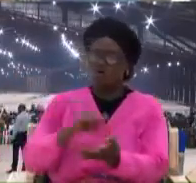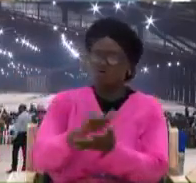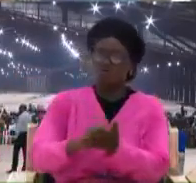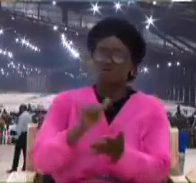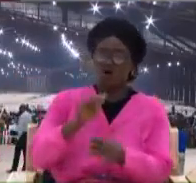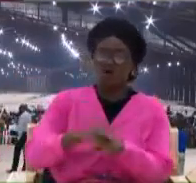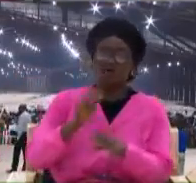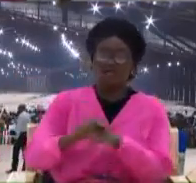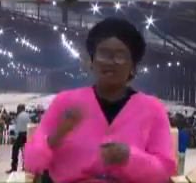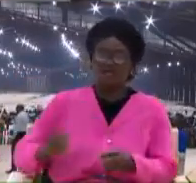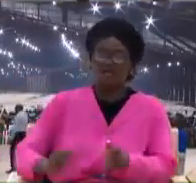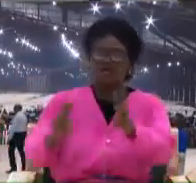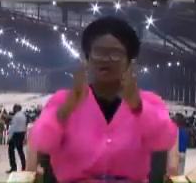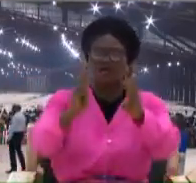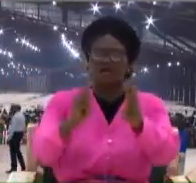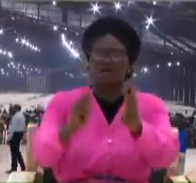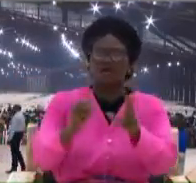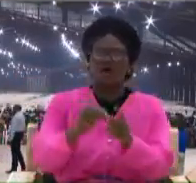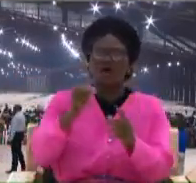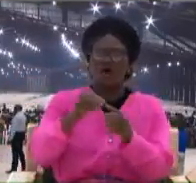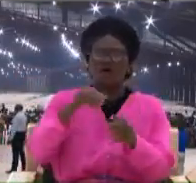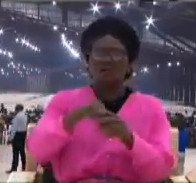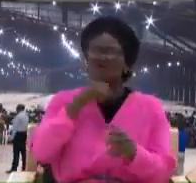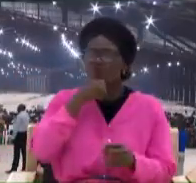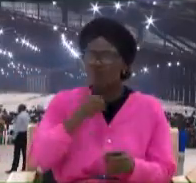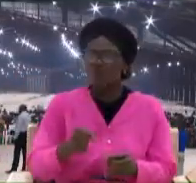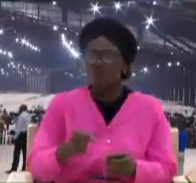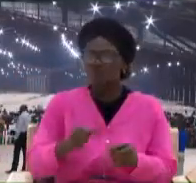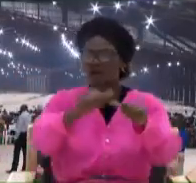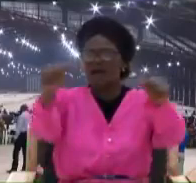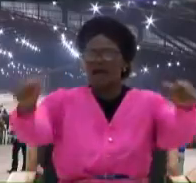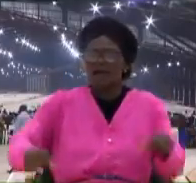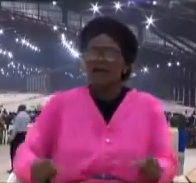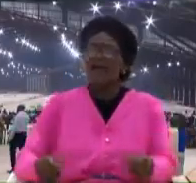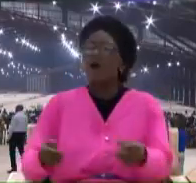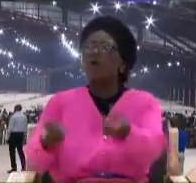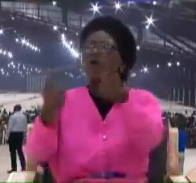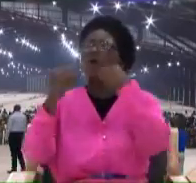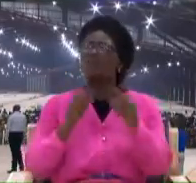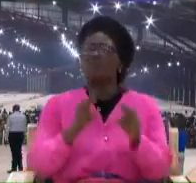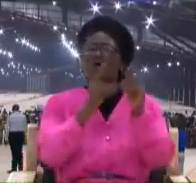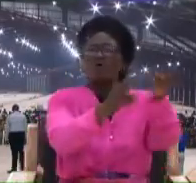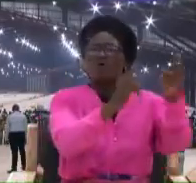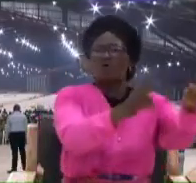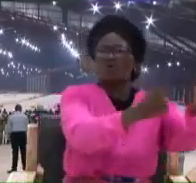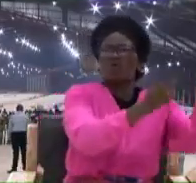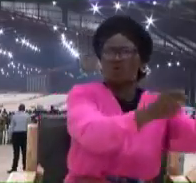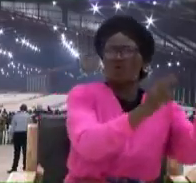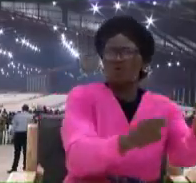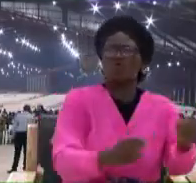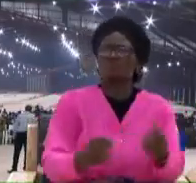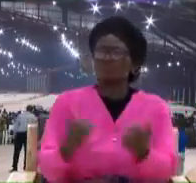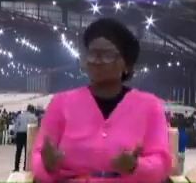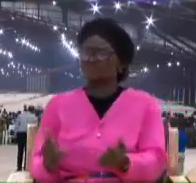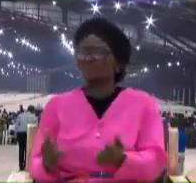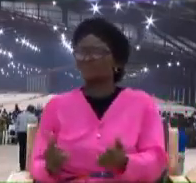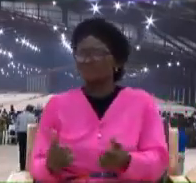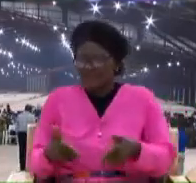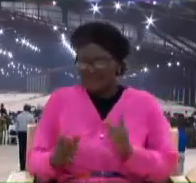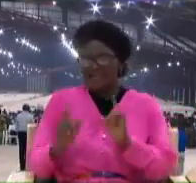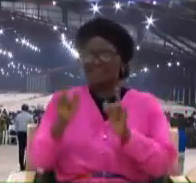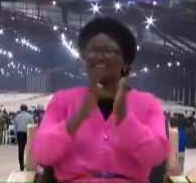hurry up. Come to the Lord now. Let him save your soul and let him restore